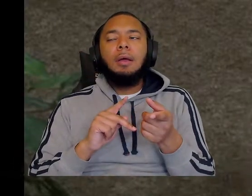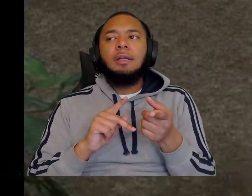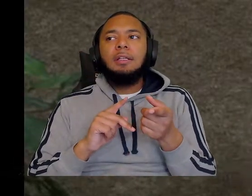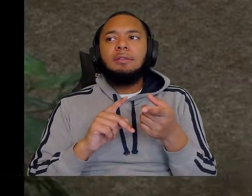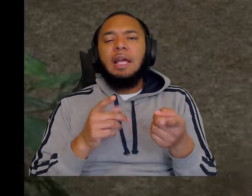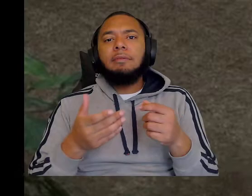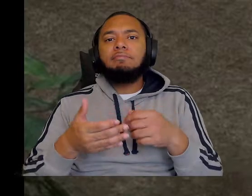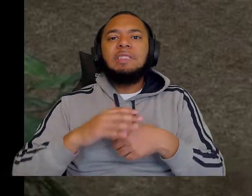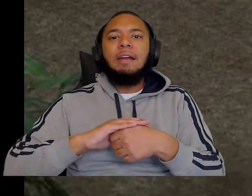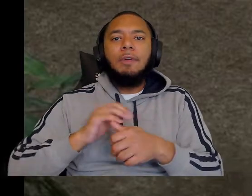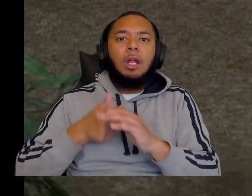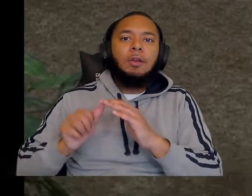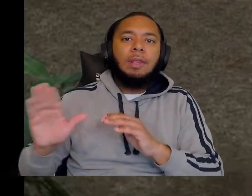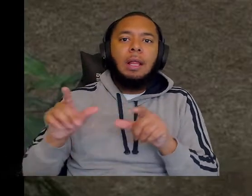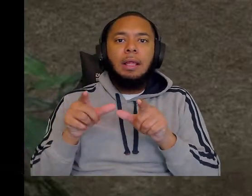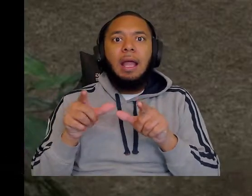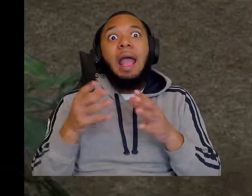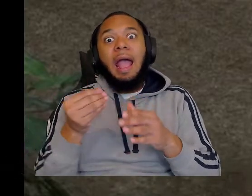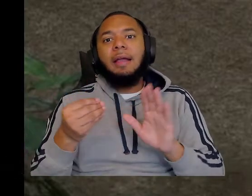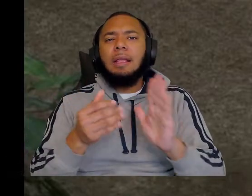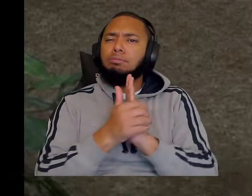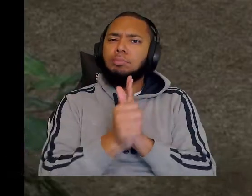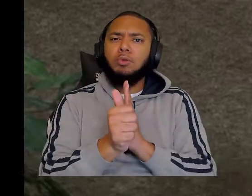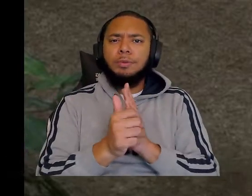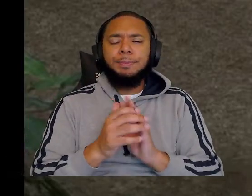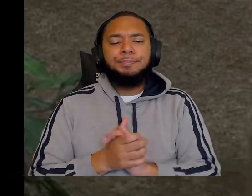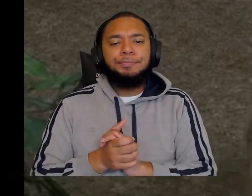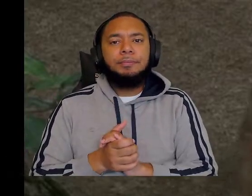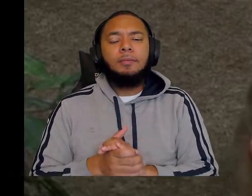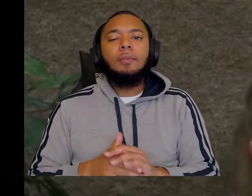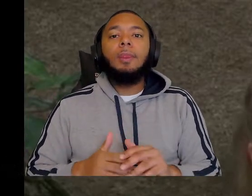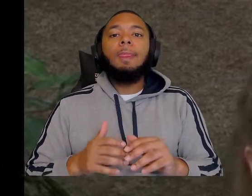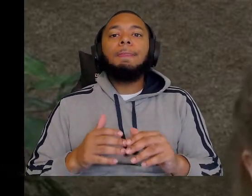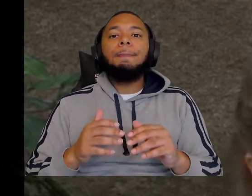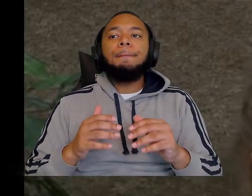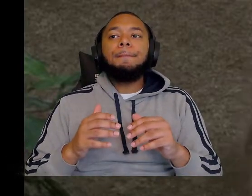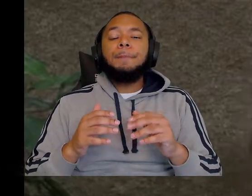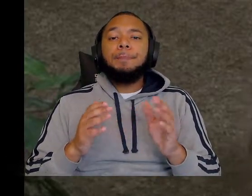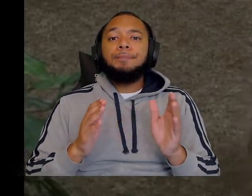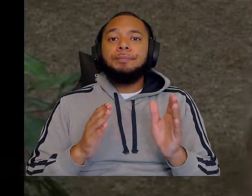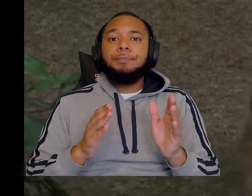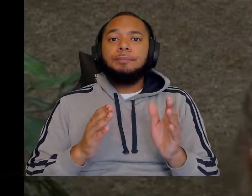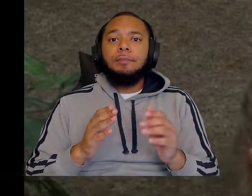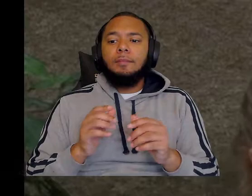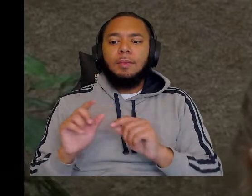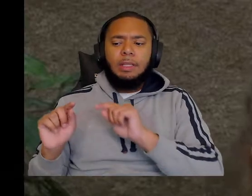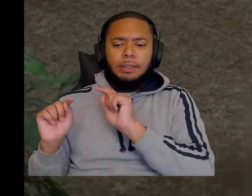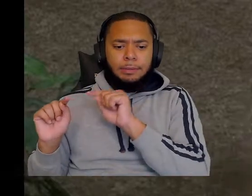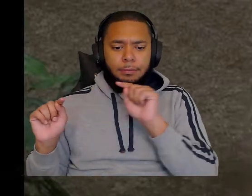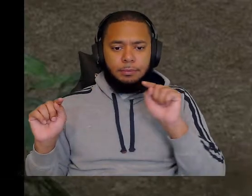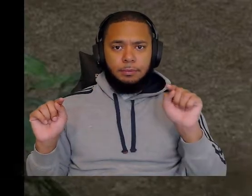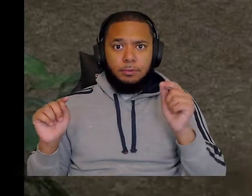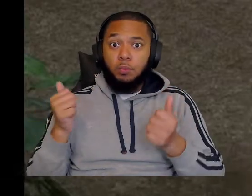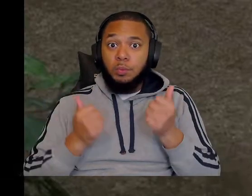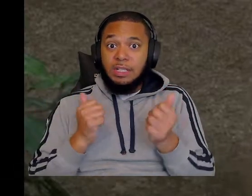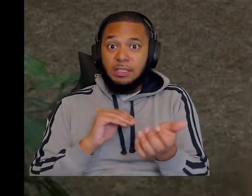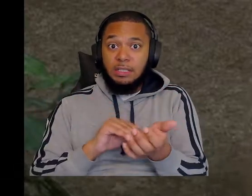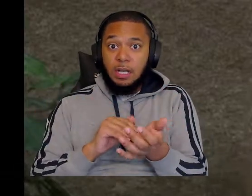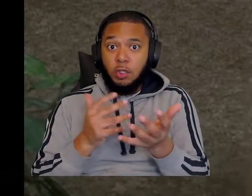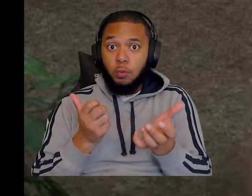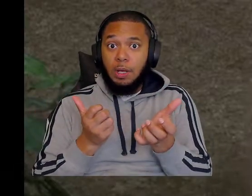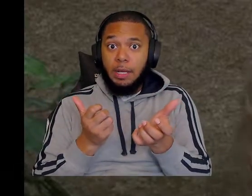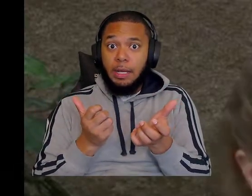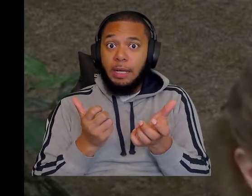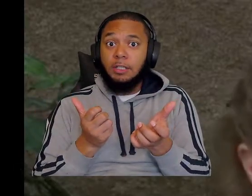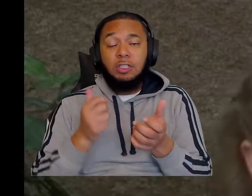and they have that expertise to do that. Now, when you're looking at what doctor do I want, these are some things